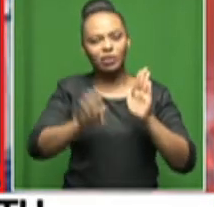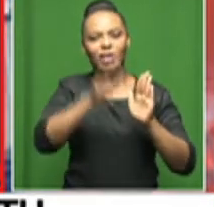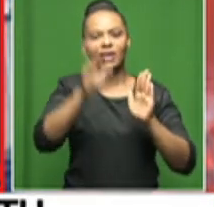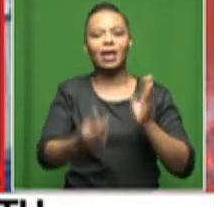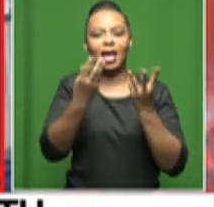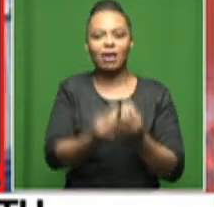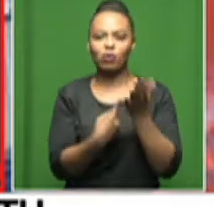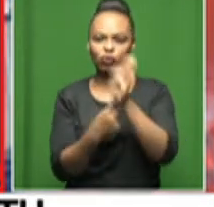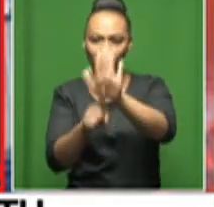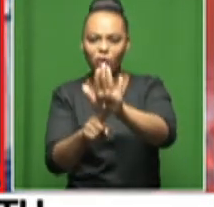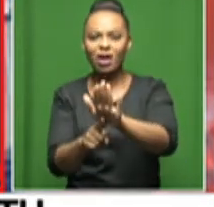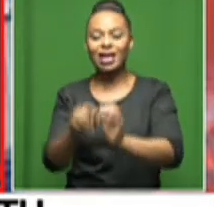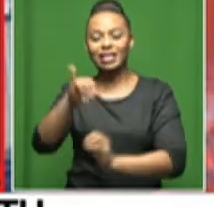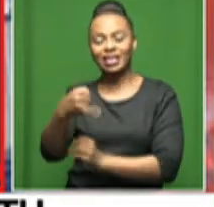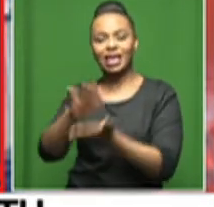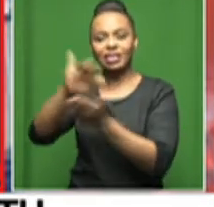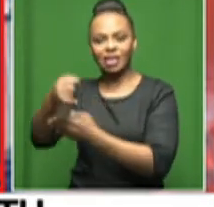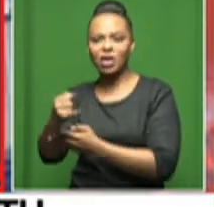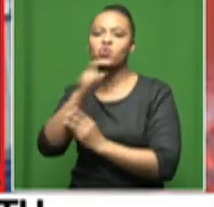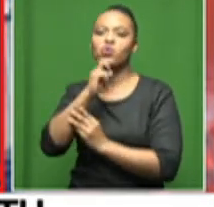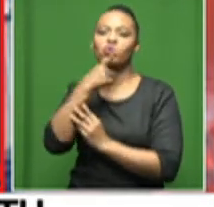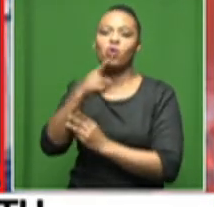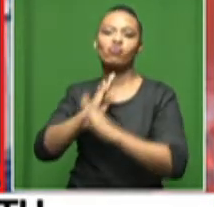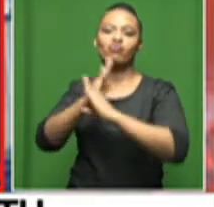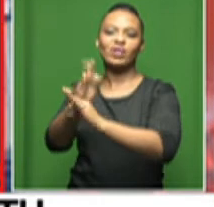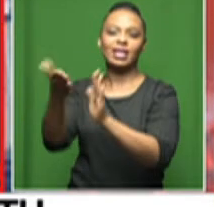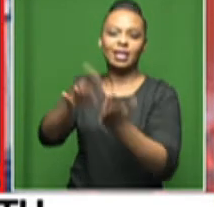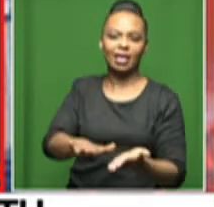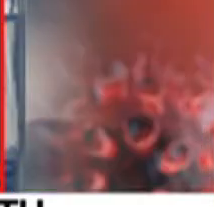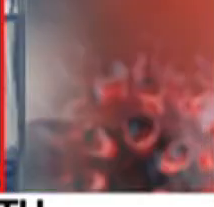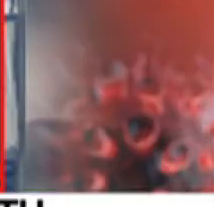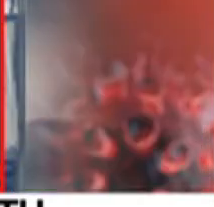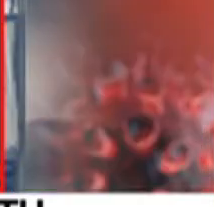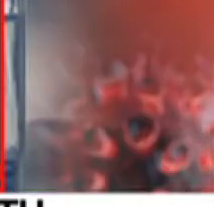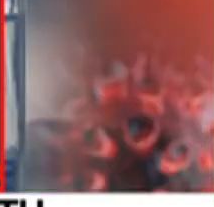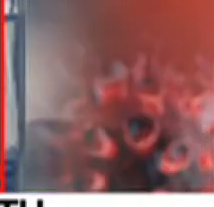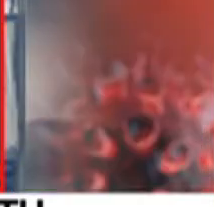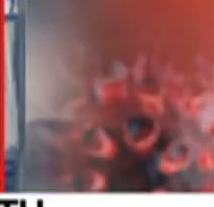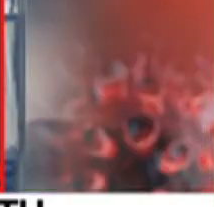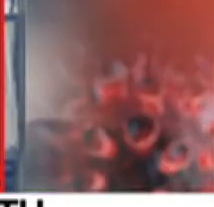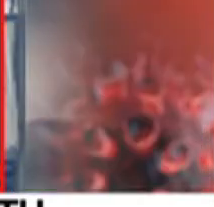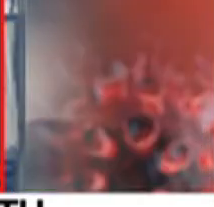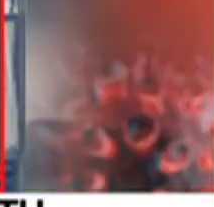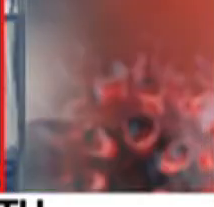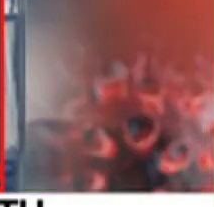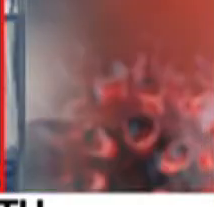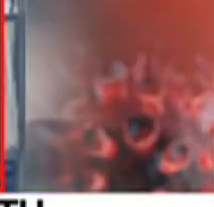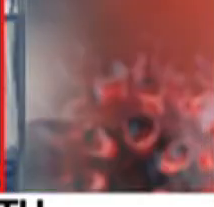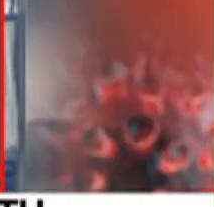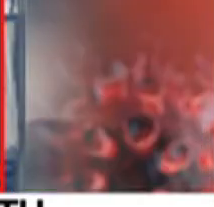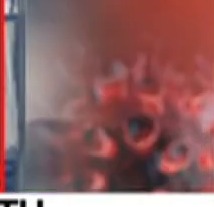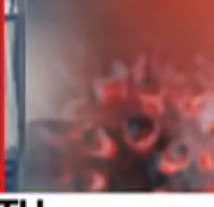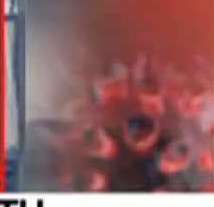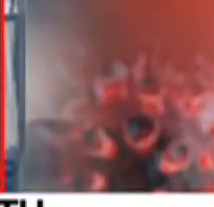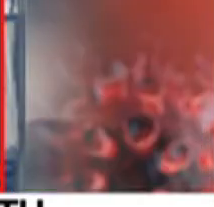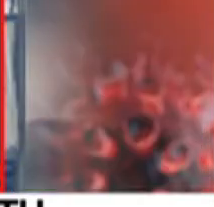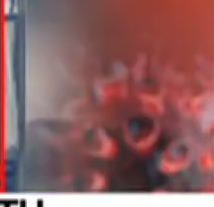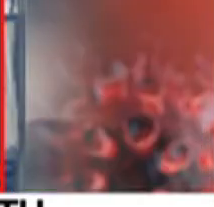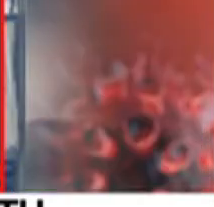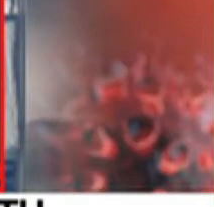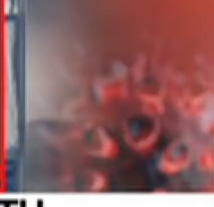we can use this vaccine to protect against death and hospitalization. And we are looking at further data about how